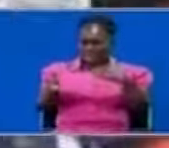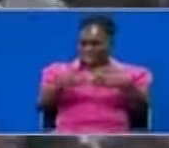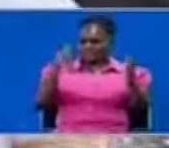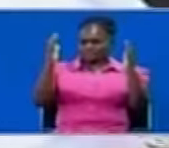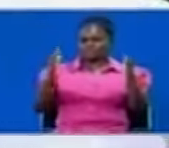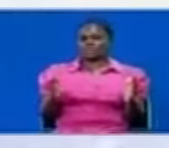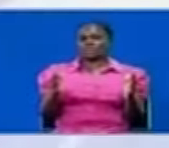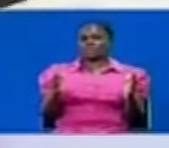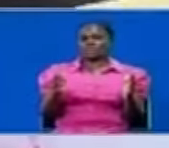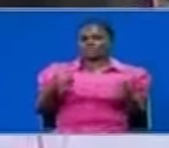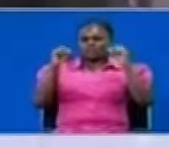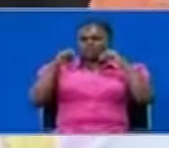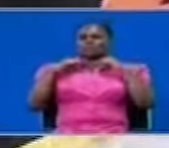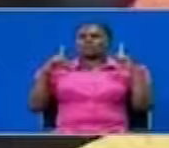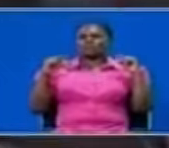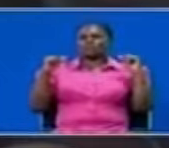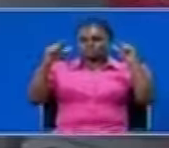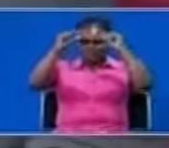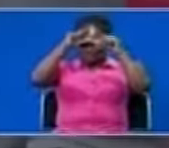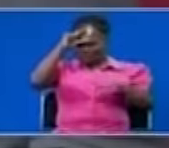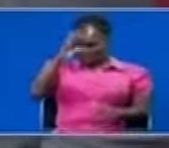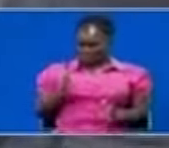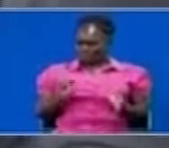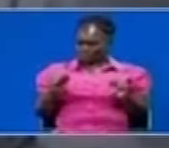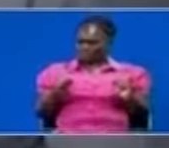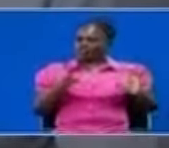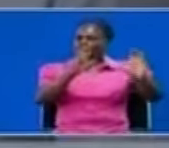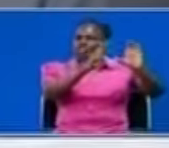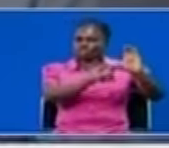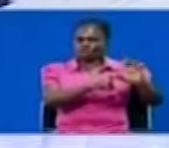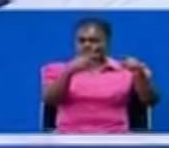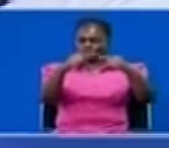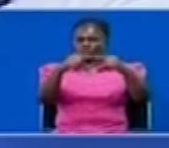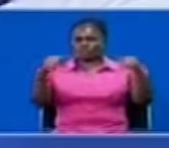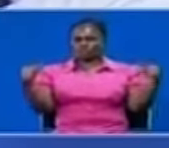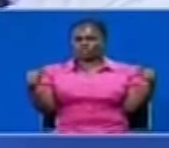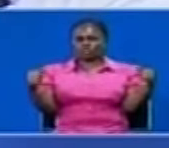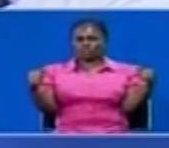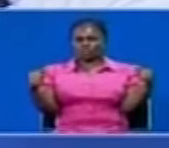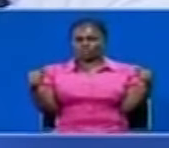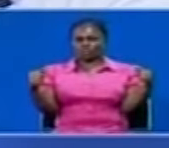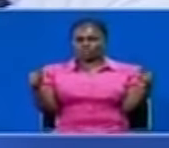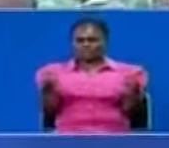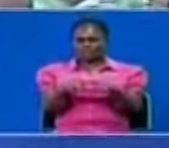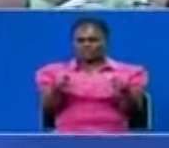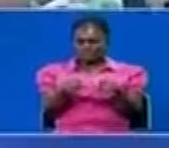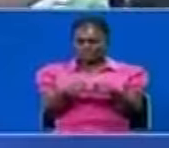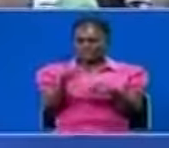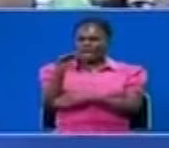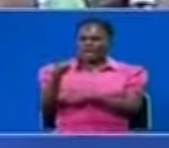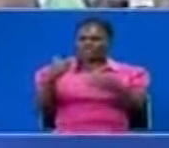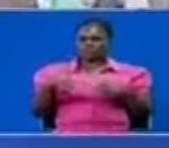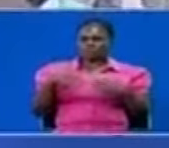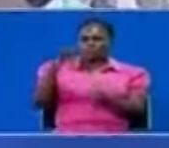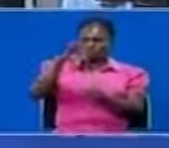yet that the host governor, Isaac Ruto, may be headed into the opposition outfit as calls for residents to